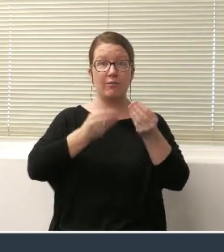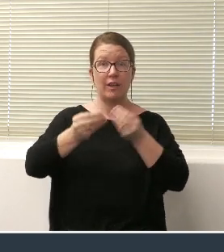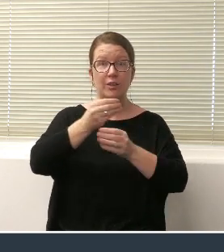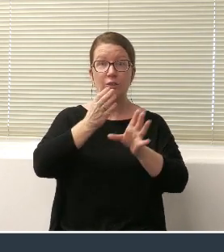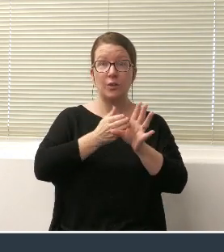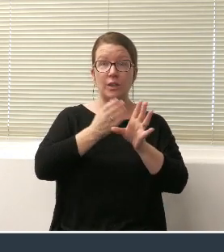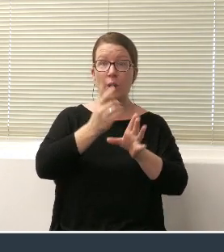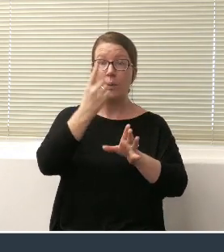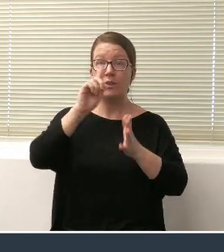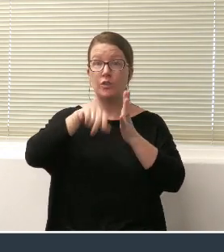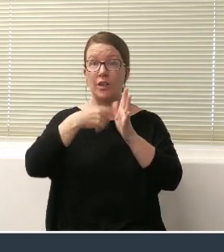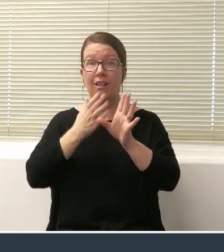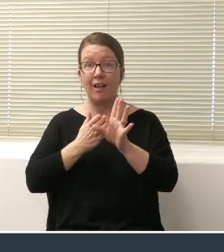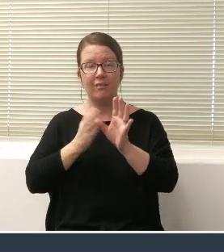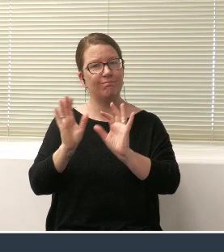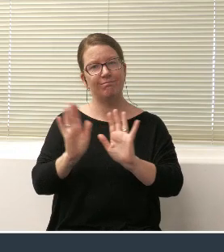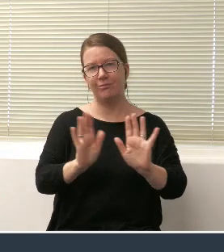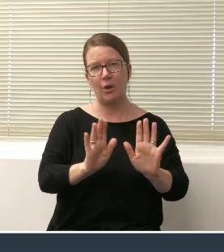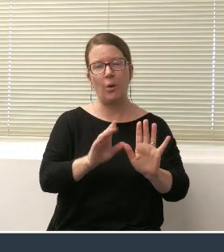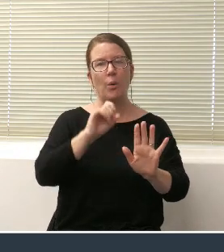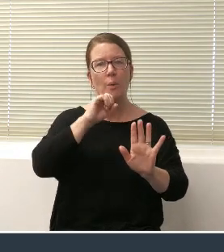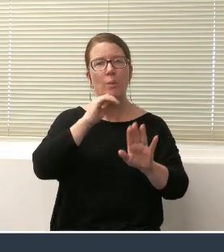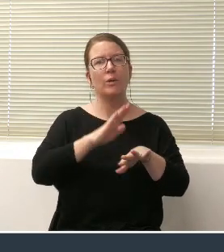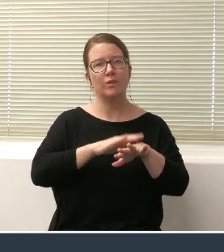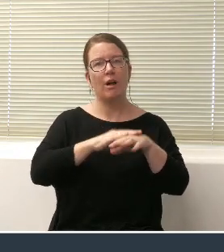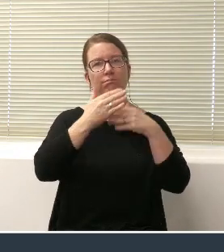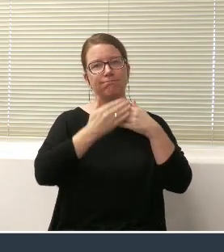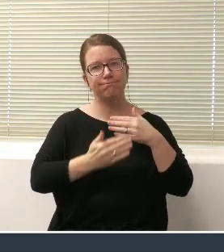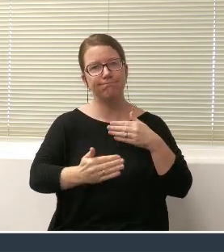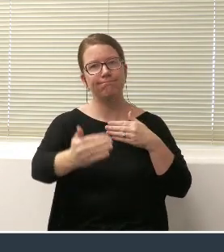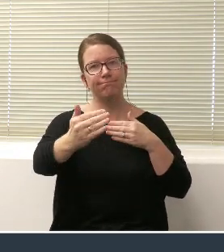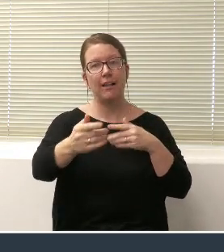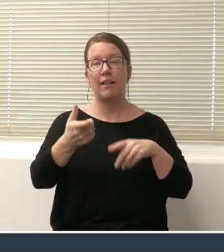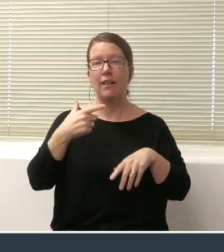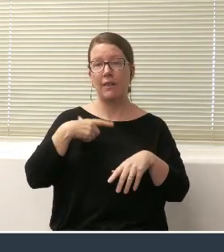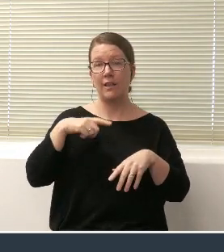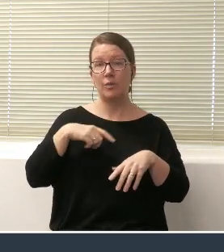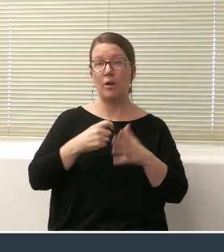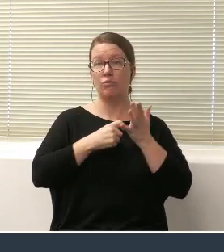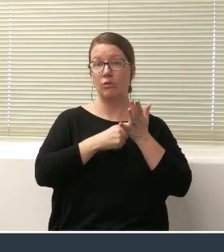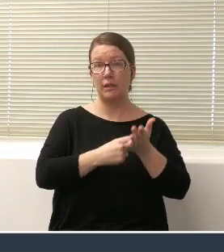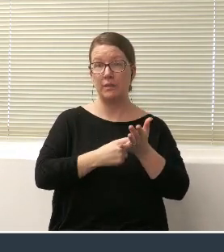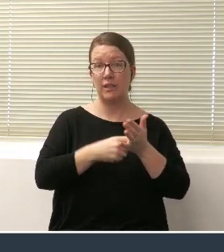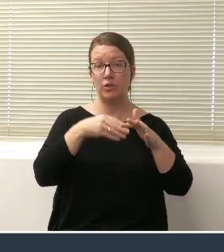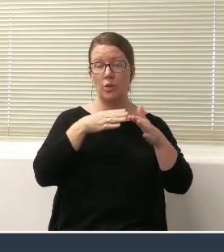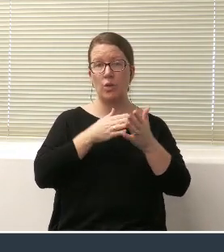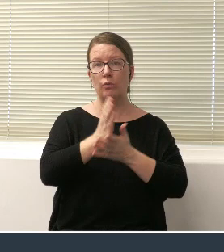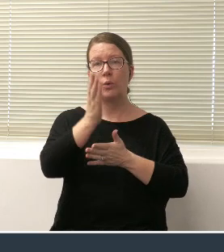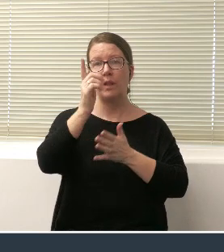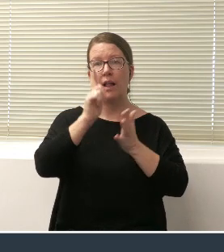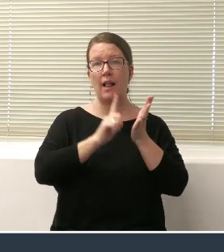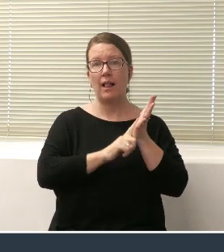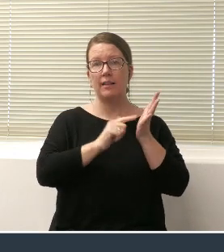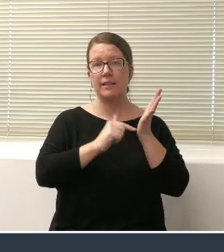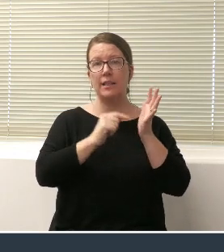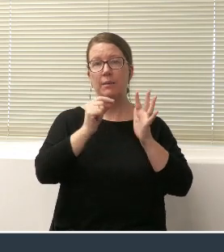going to take some time, and hence why the recommendation we've put through the LTP.